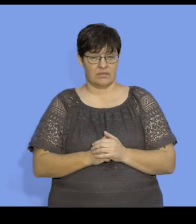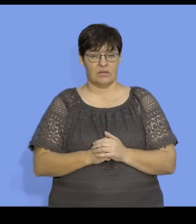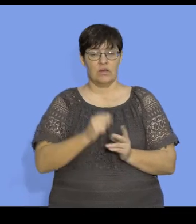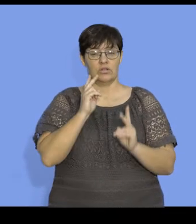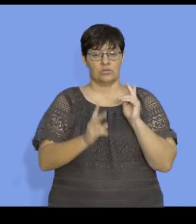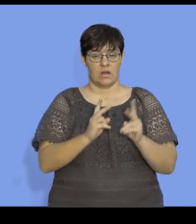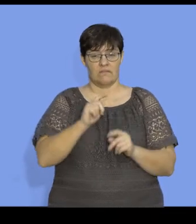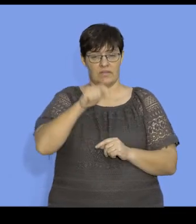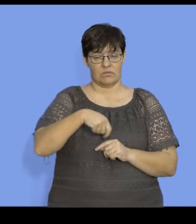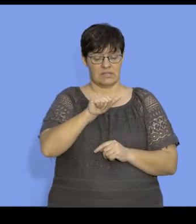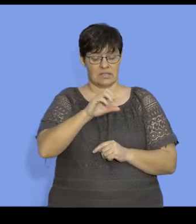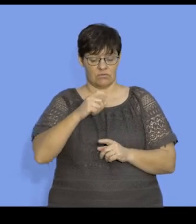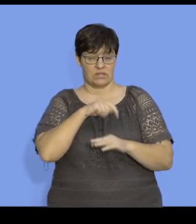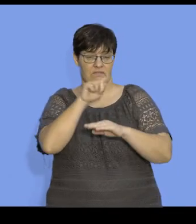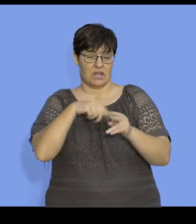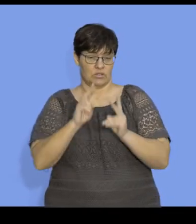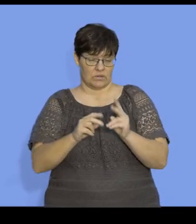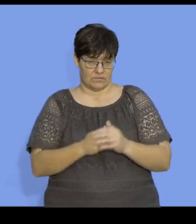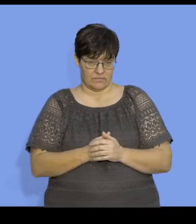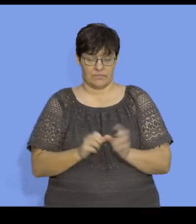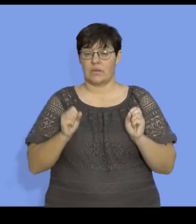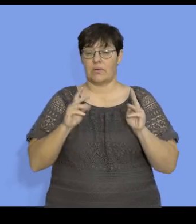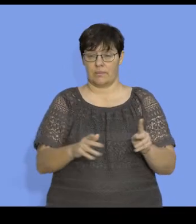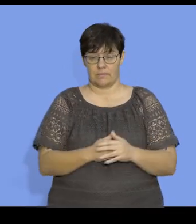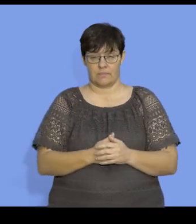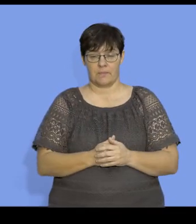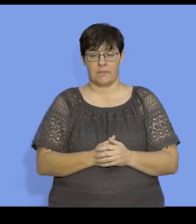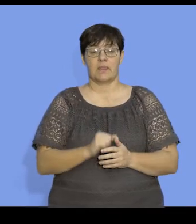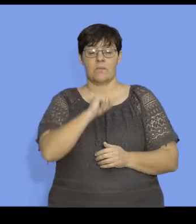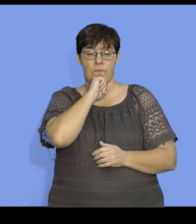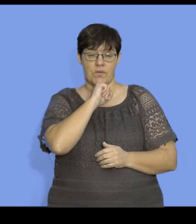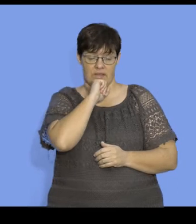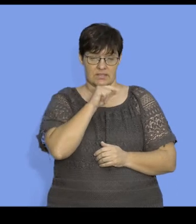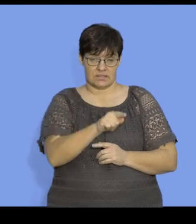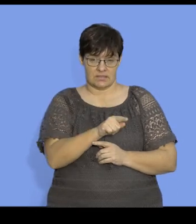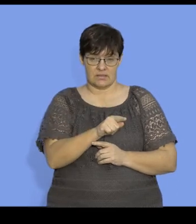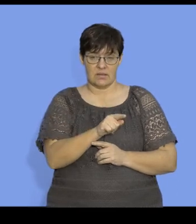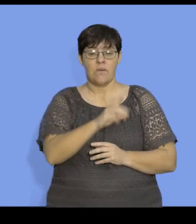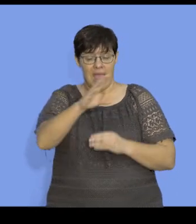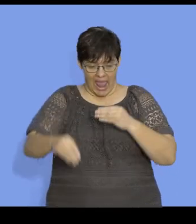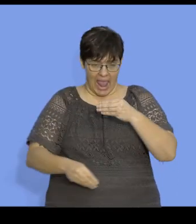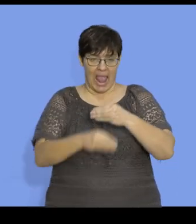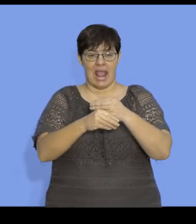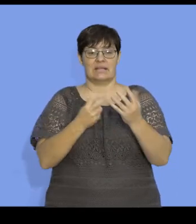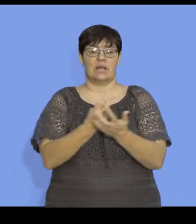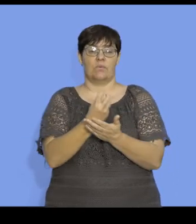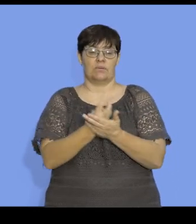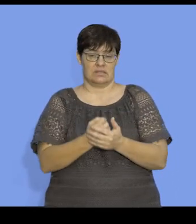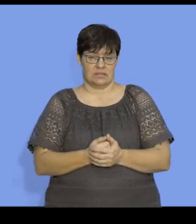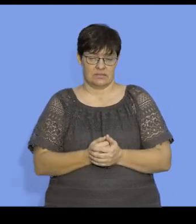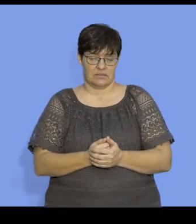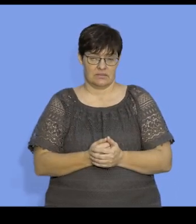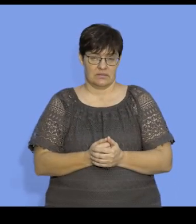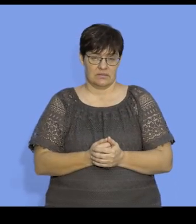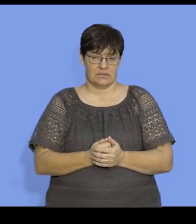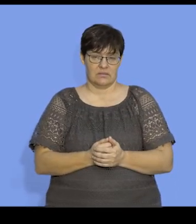12,600 divided by 12. Okay, now what happens? In August, additional equipment is bought, right? Once